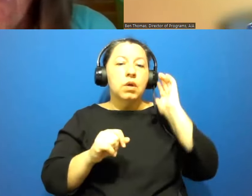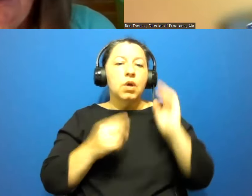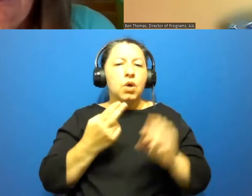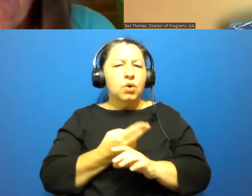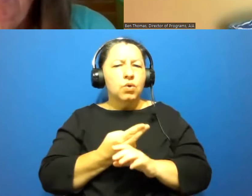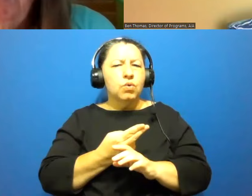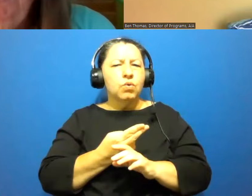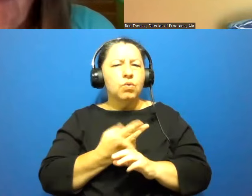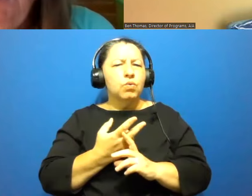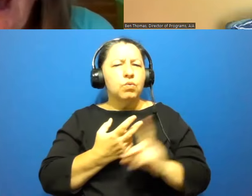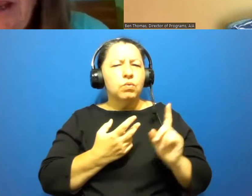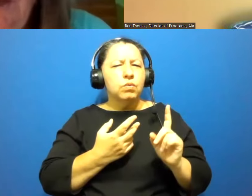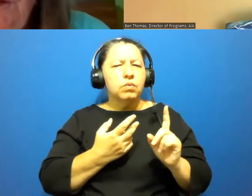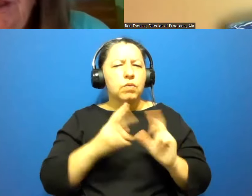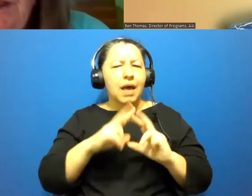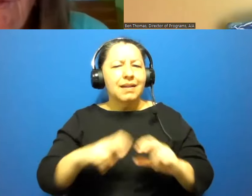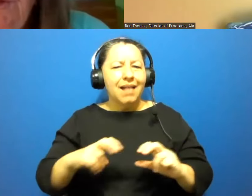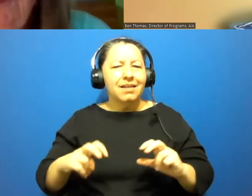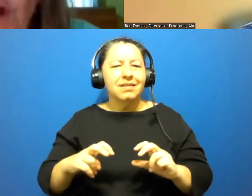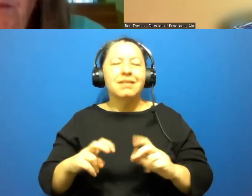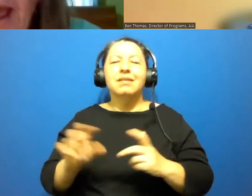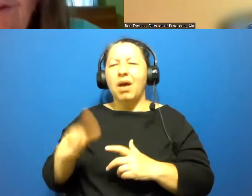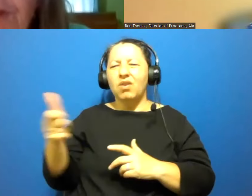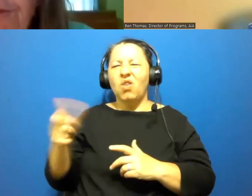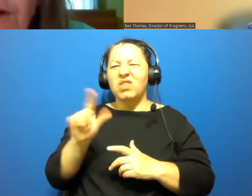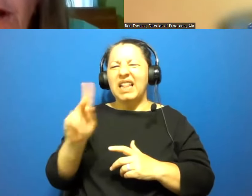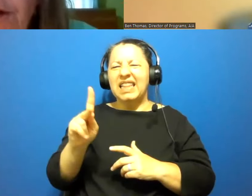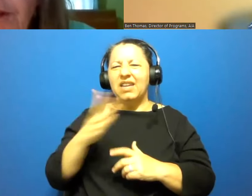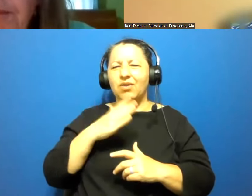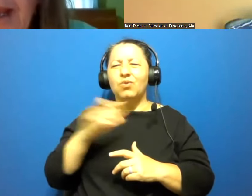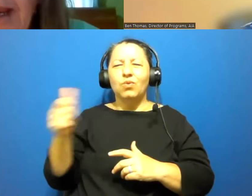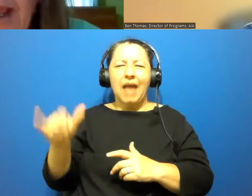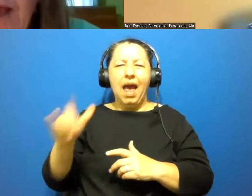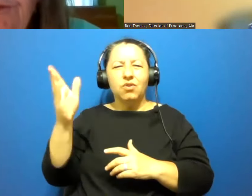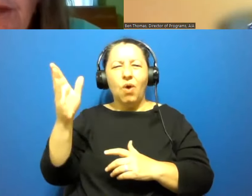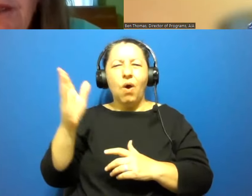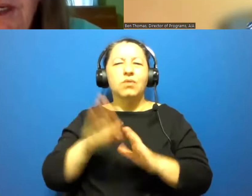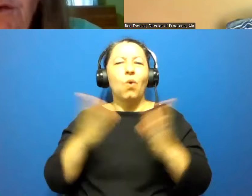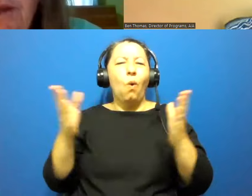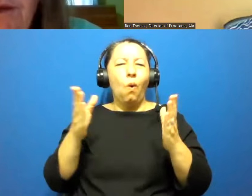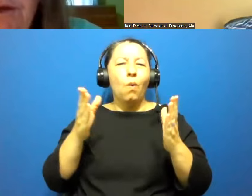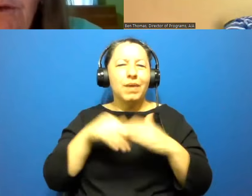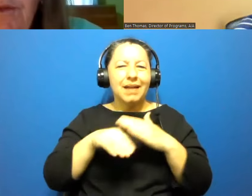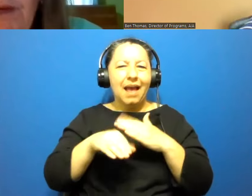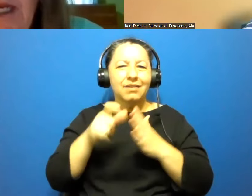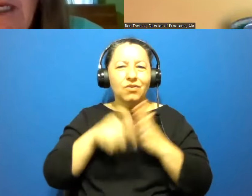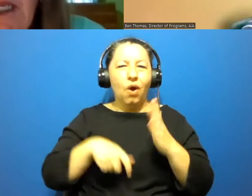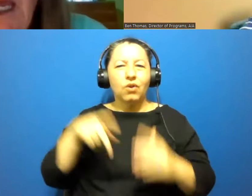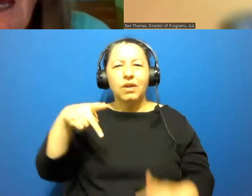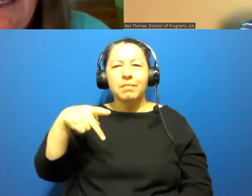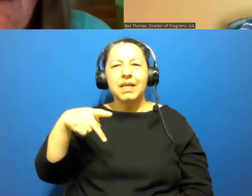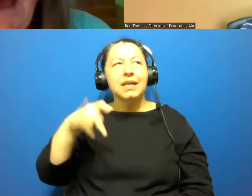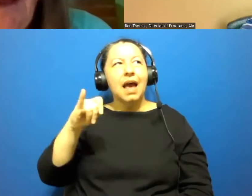and there's a link to my talk, and you can, there's an open access article in PNAS that you can